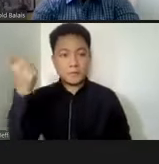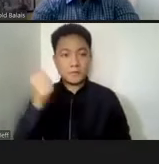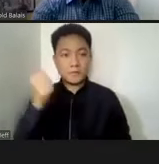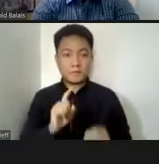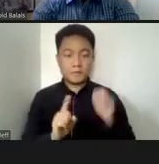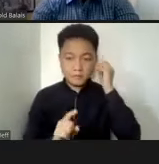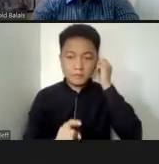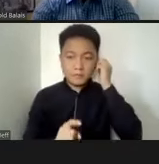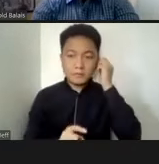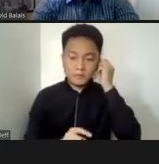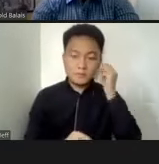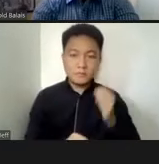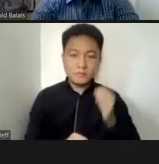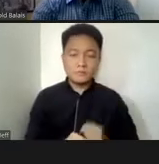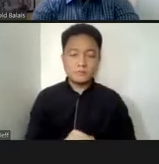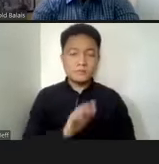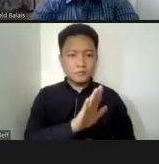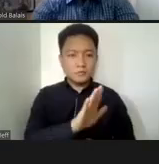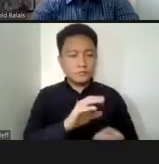from that.